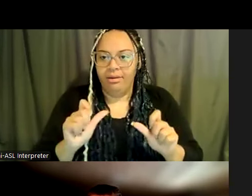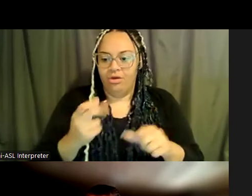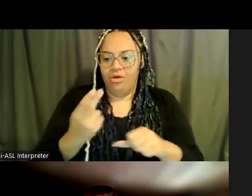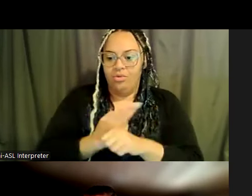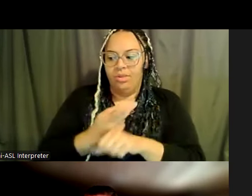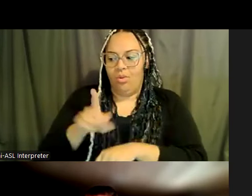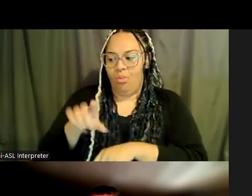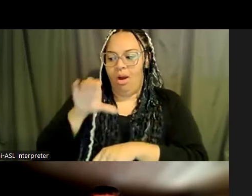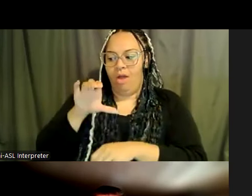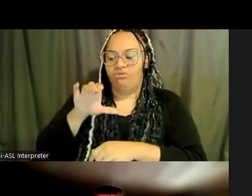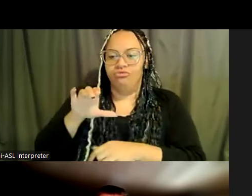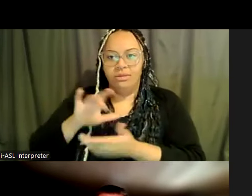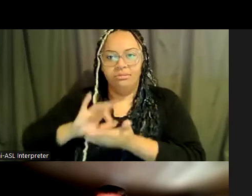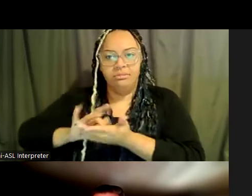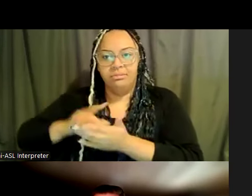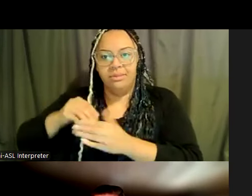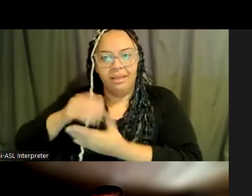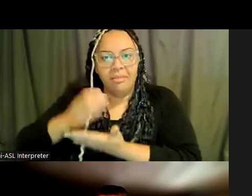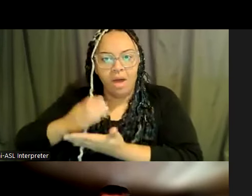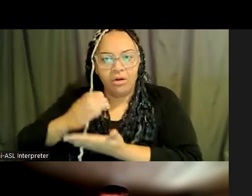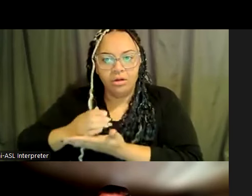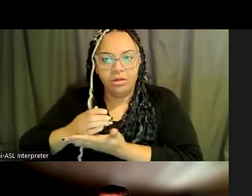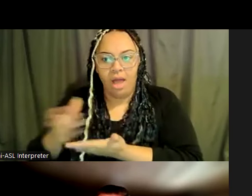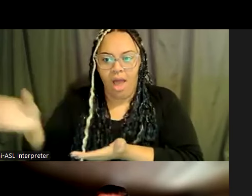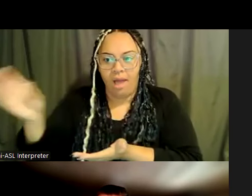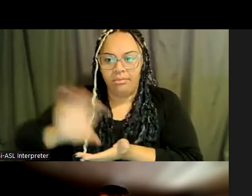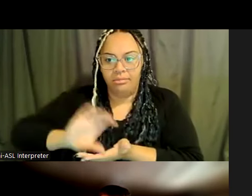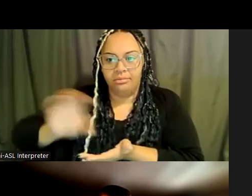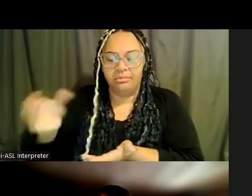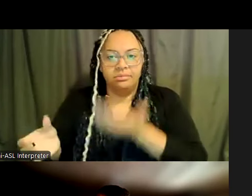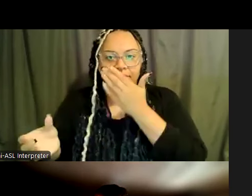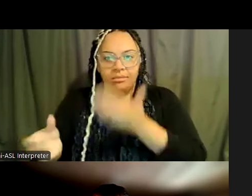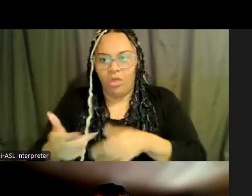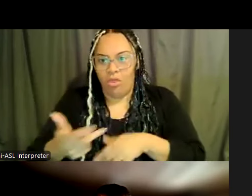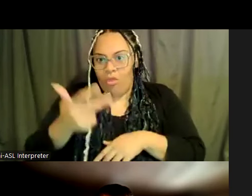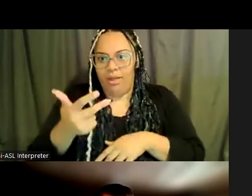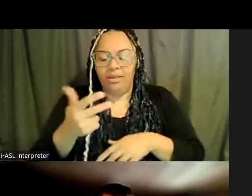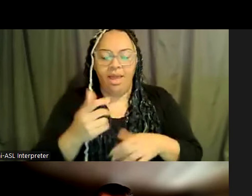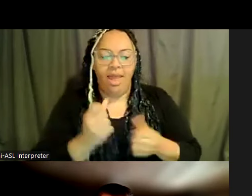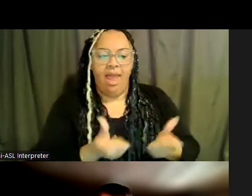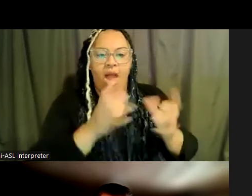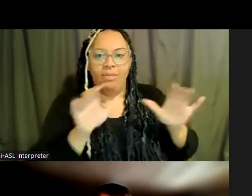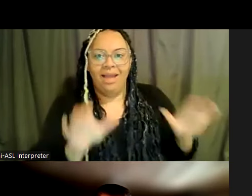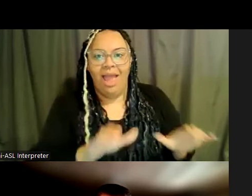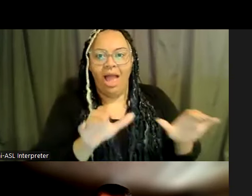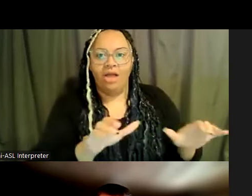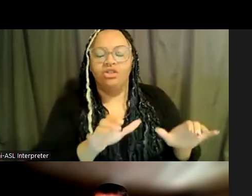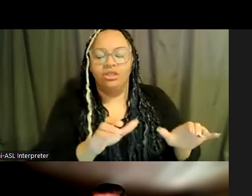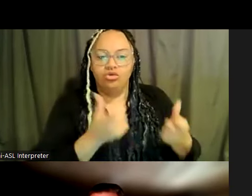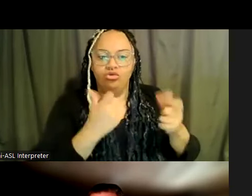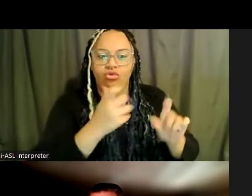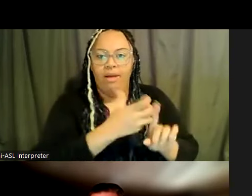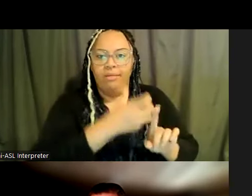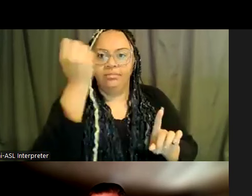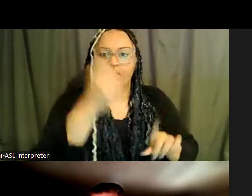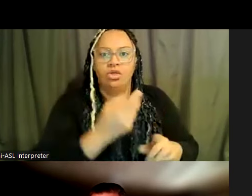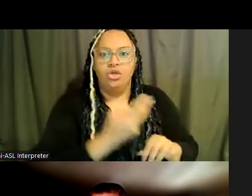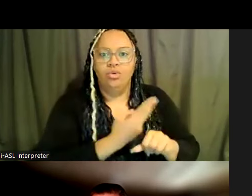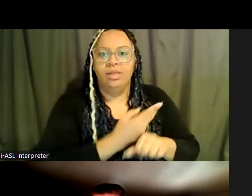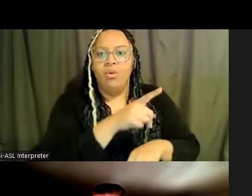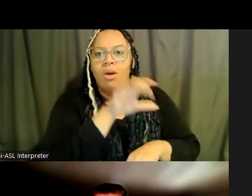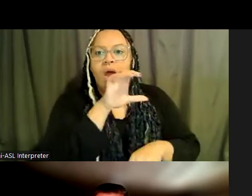You unscrew the cap, you pour them in your hand, you swallow the pills. It's 3 actions. How many actions does it take to attempt suicide using 100 pills in a blister